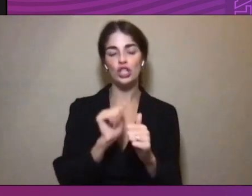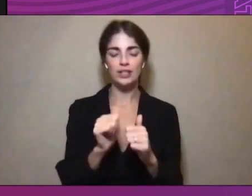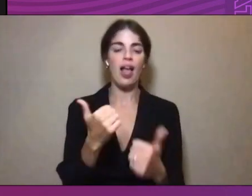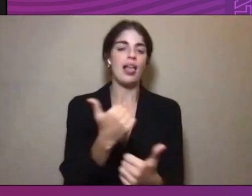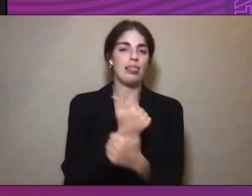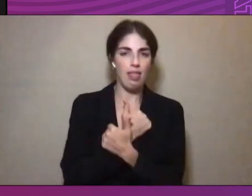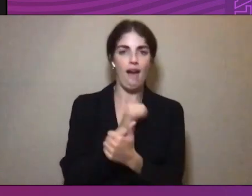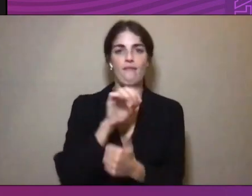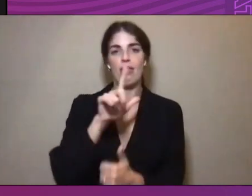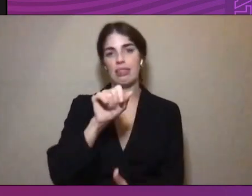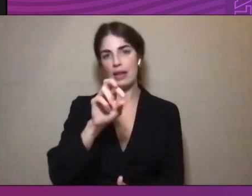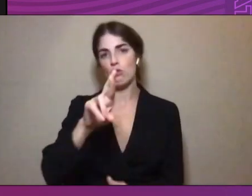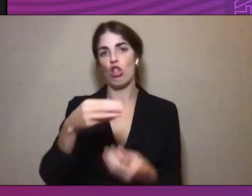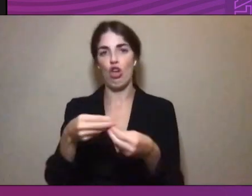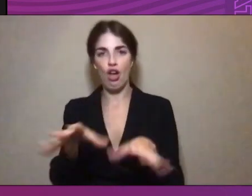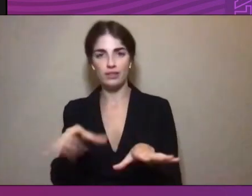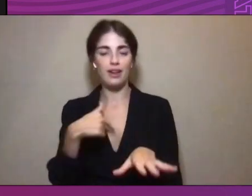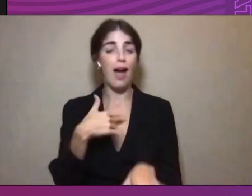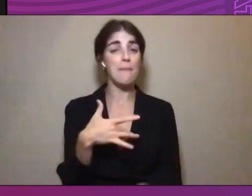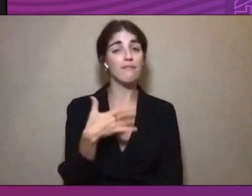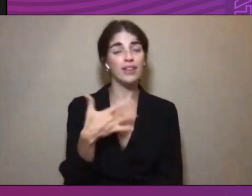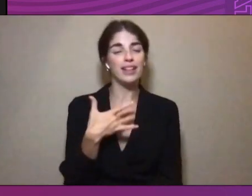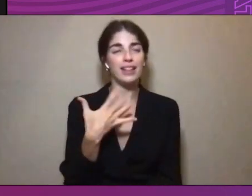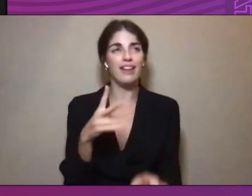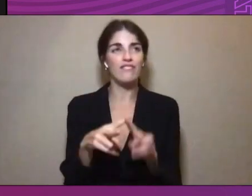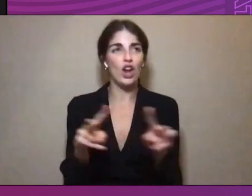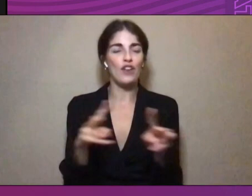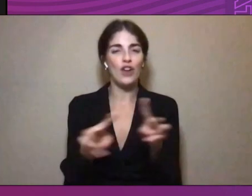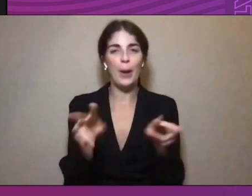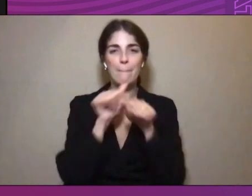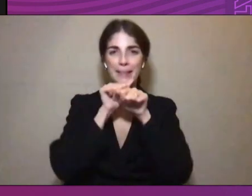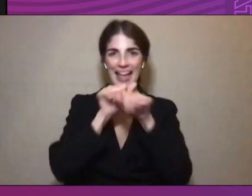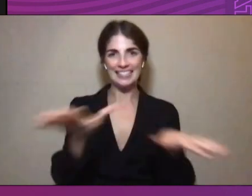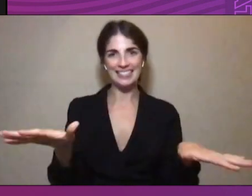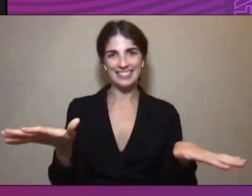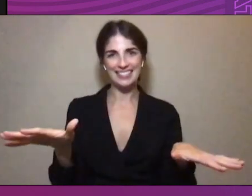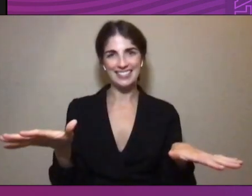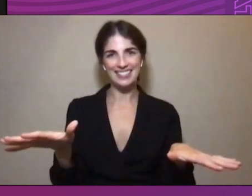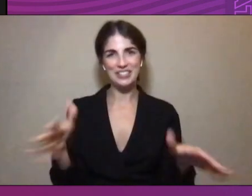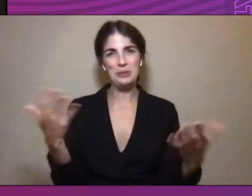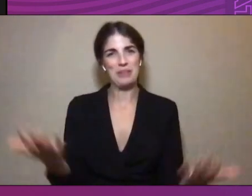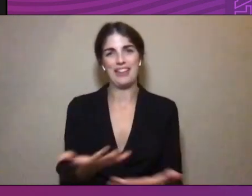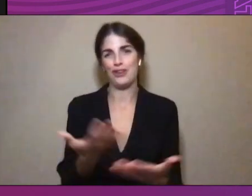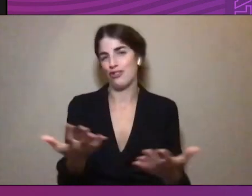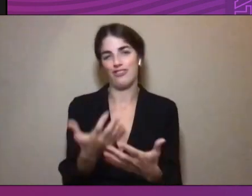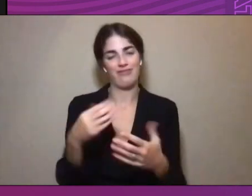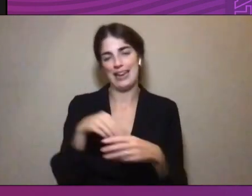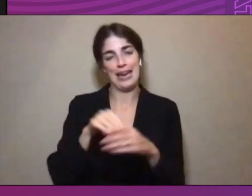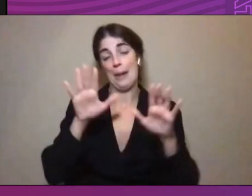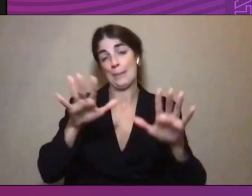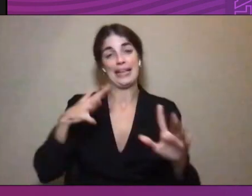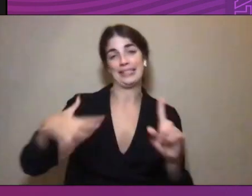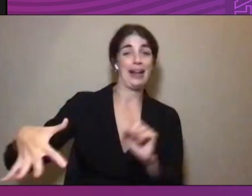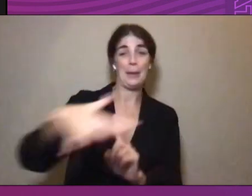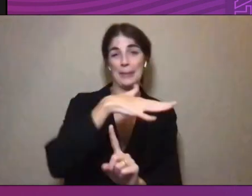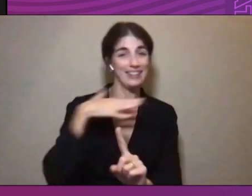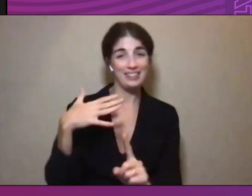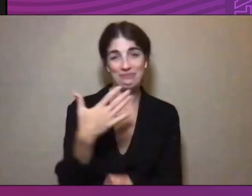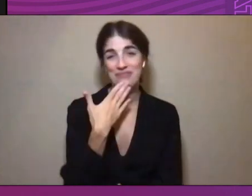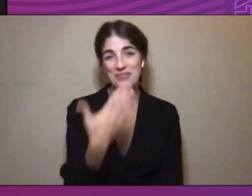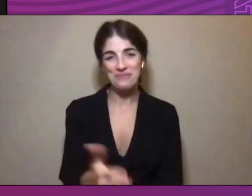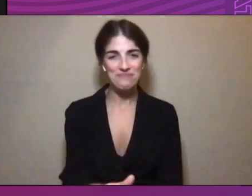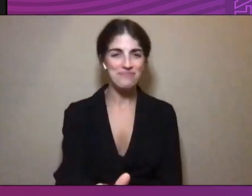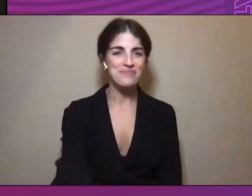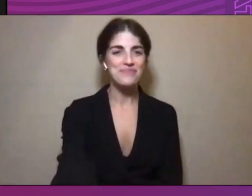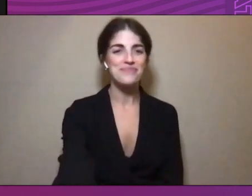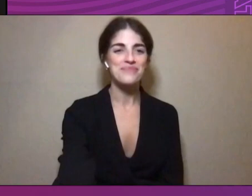feeling very, very blessed to be in such amazing company and here tonight. Thank you, Vivian.